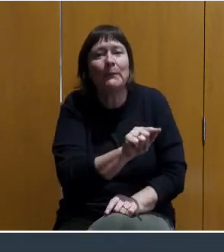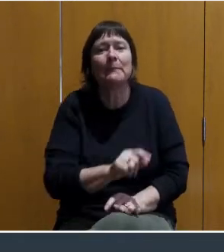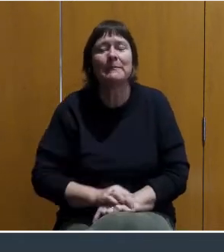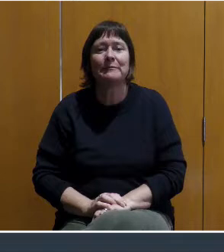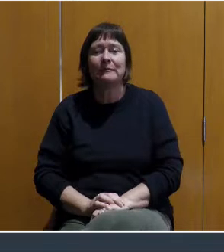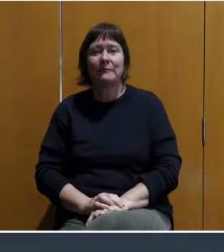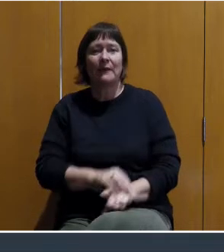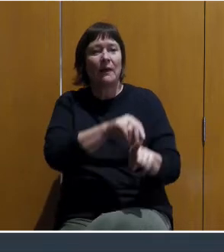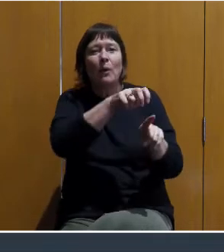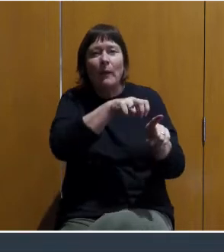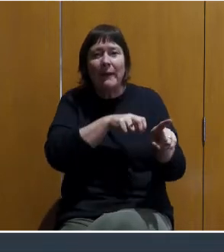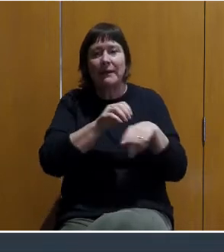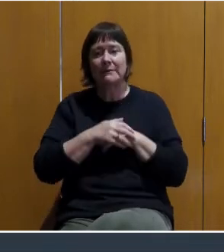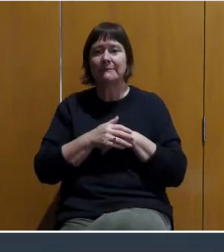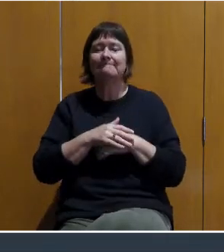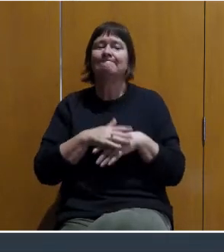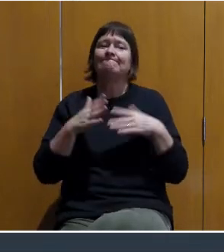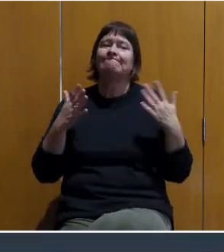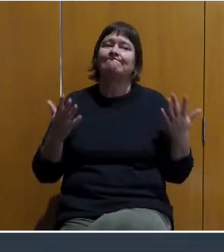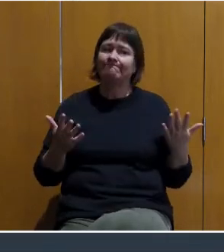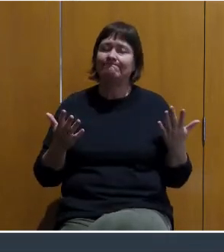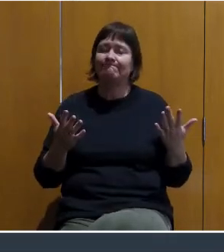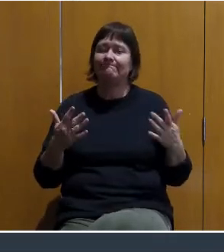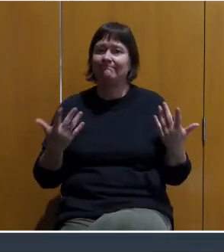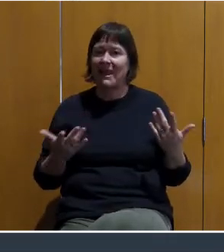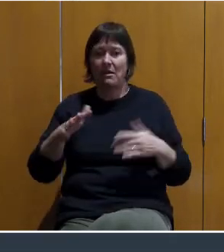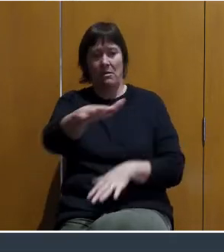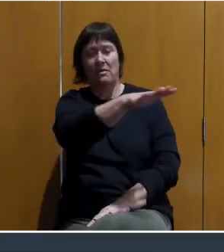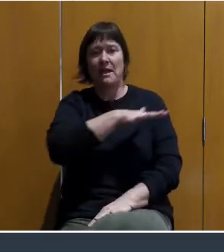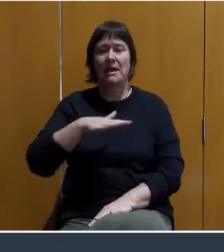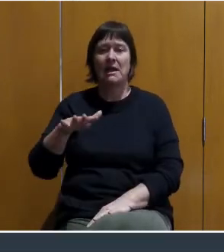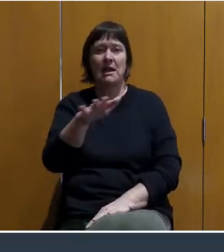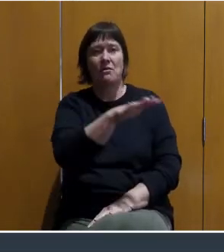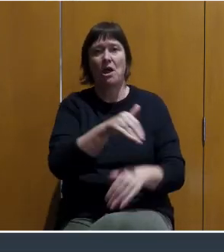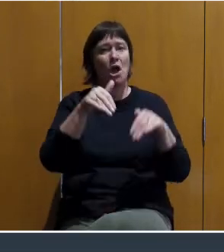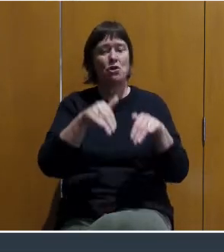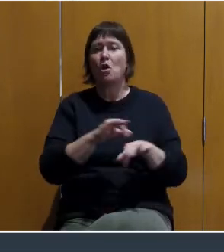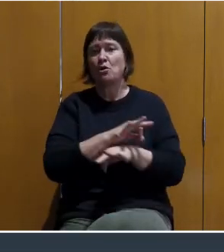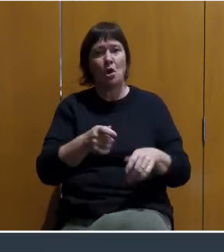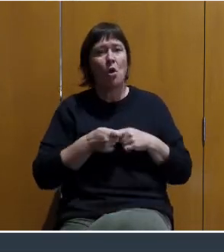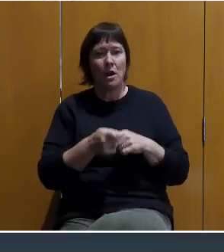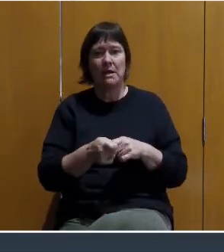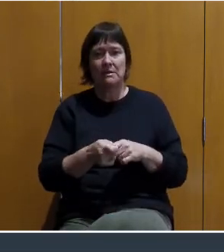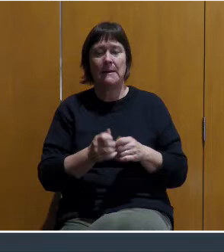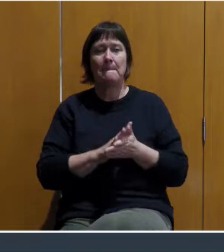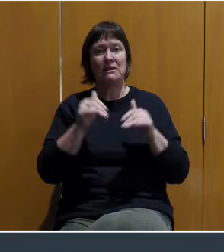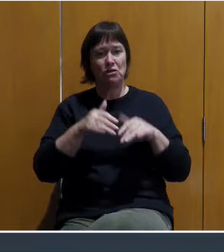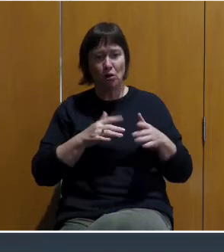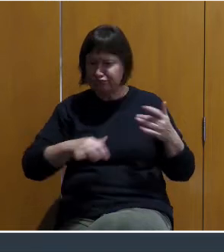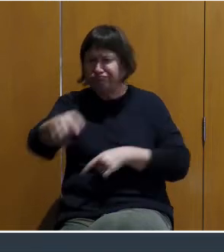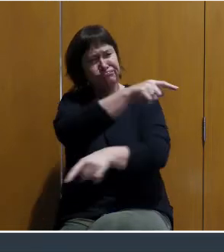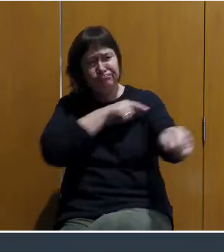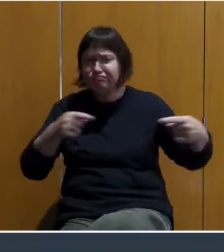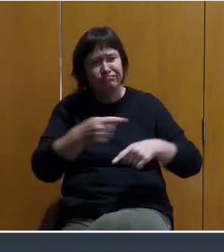Sadly, the reserve's has become a dog off-lead area. Dogs are running wild, chasing and attacking wildlife. Not only are